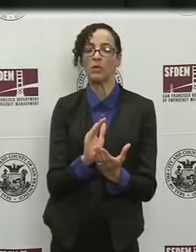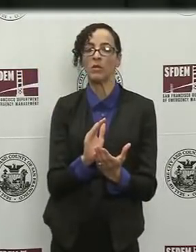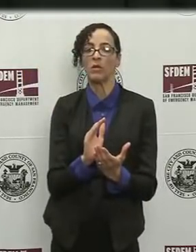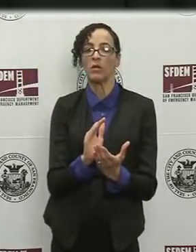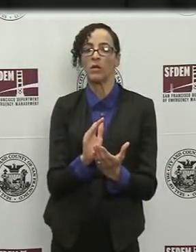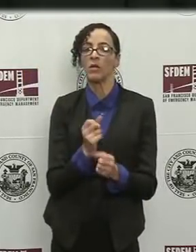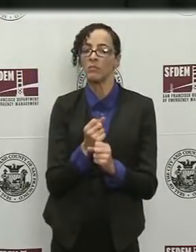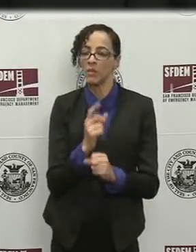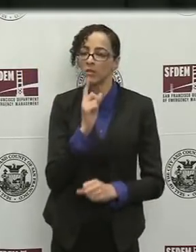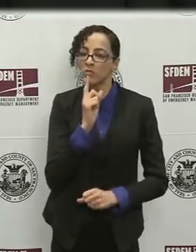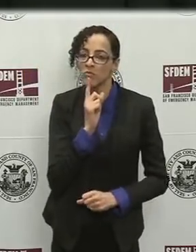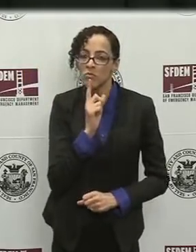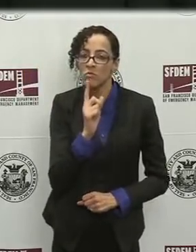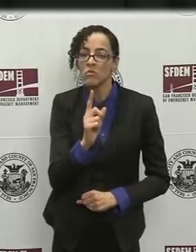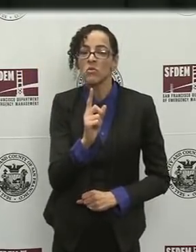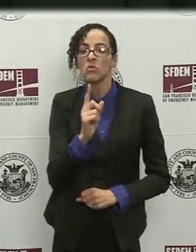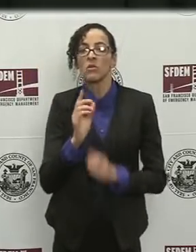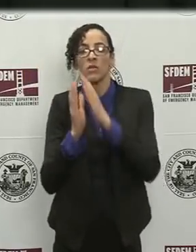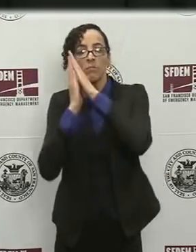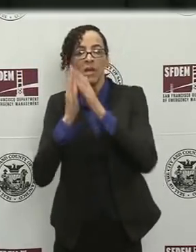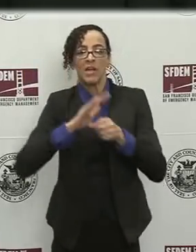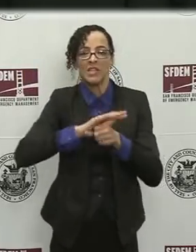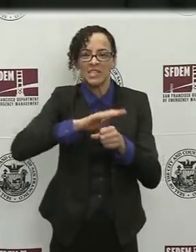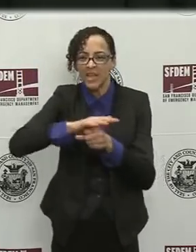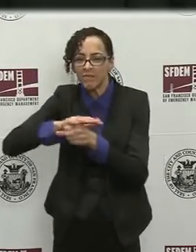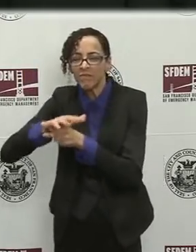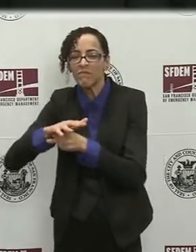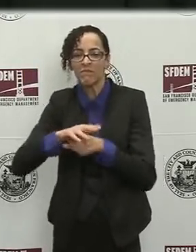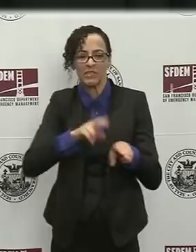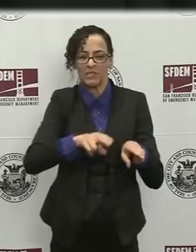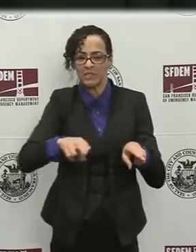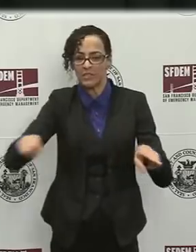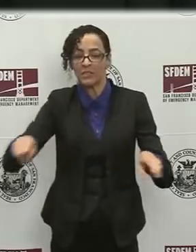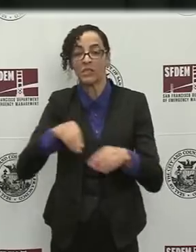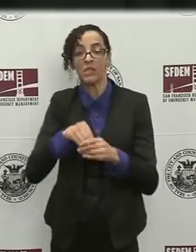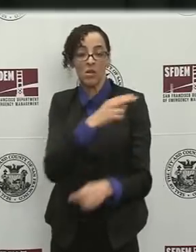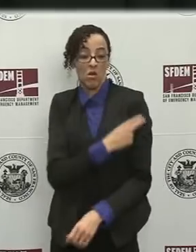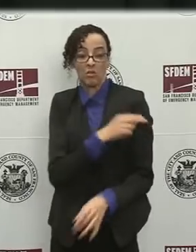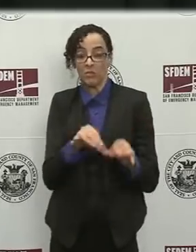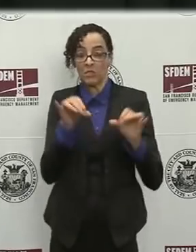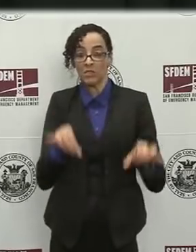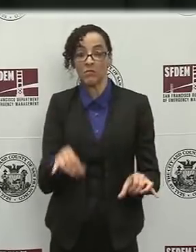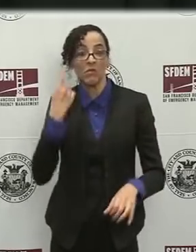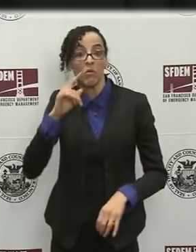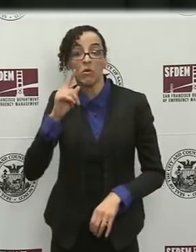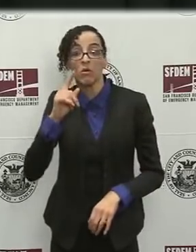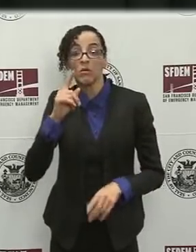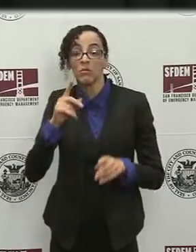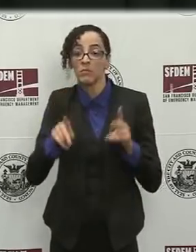need in our hospital system to care for those most in need.